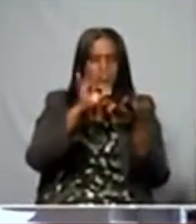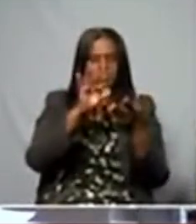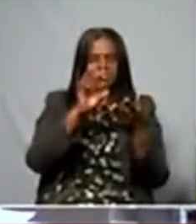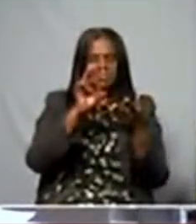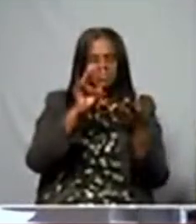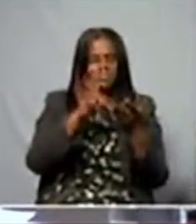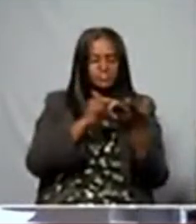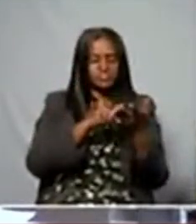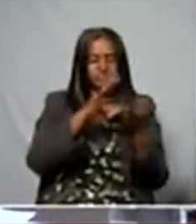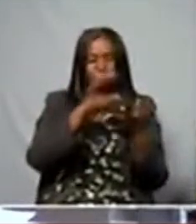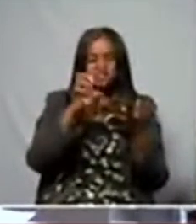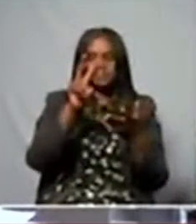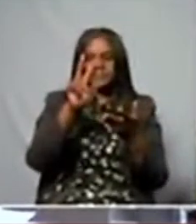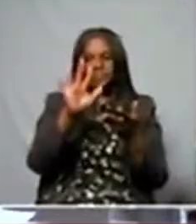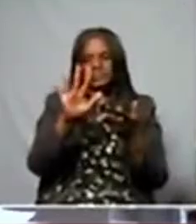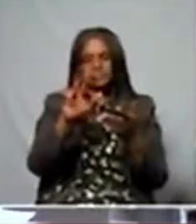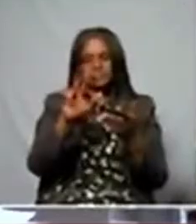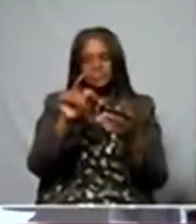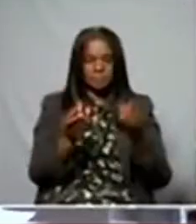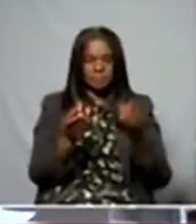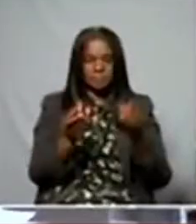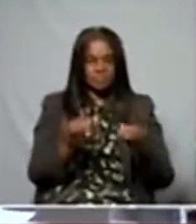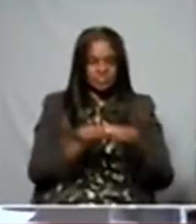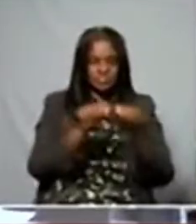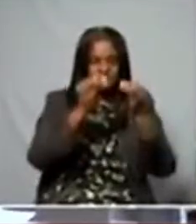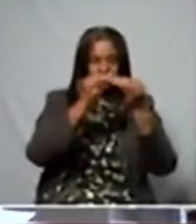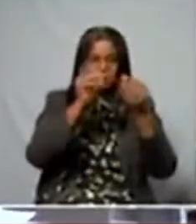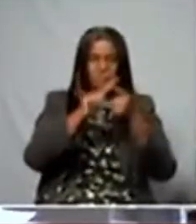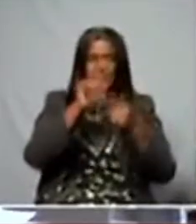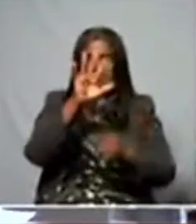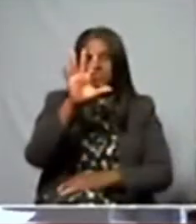7,525,000. It brings that total to 59